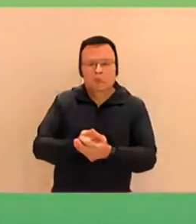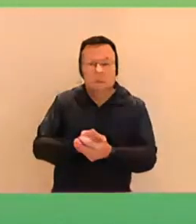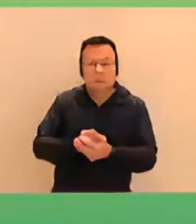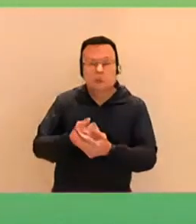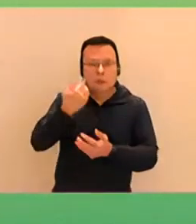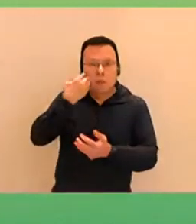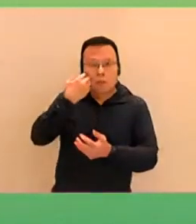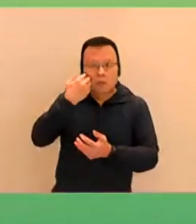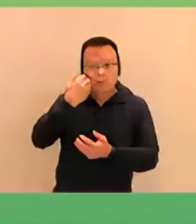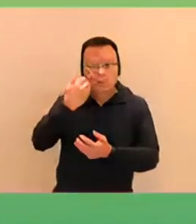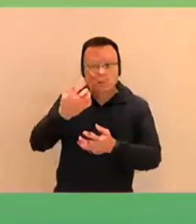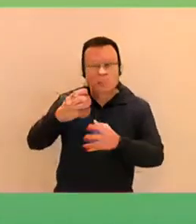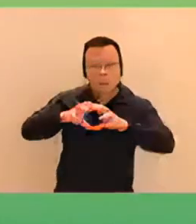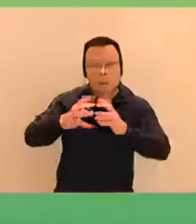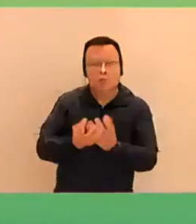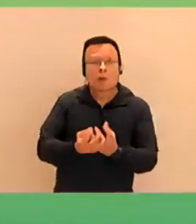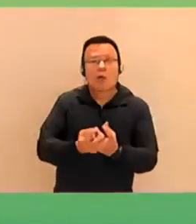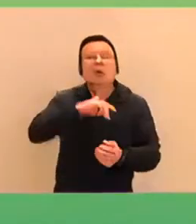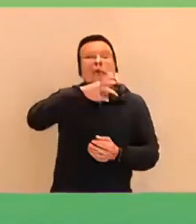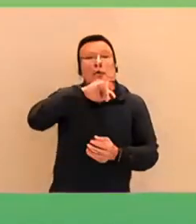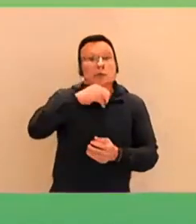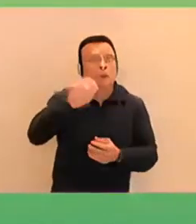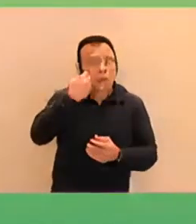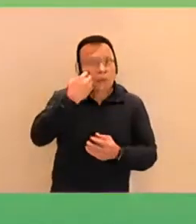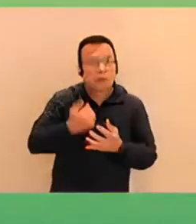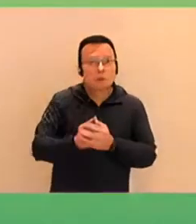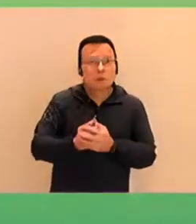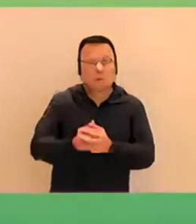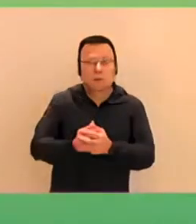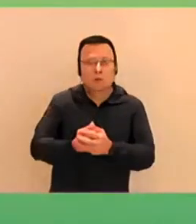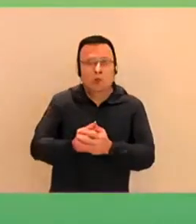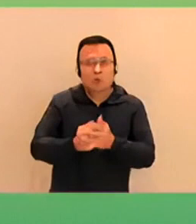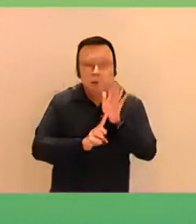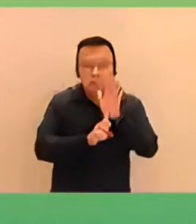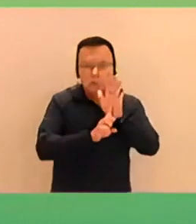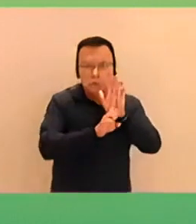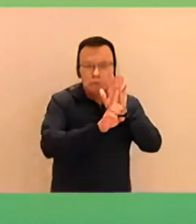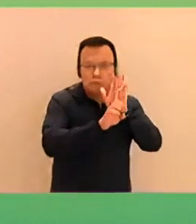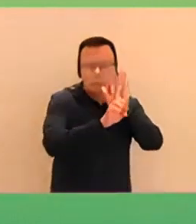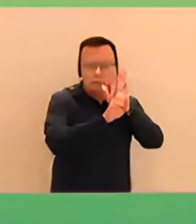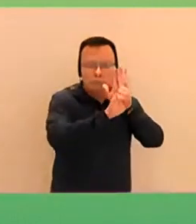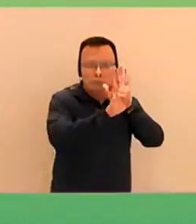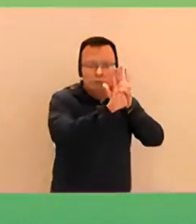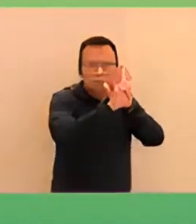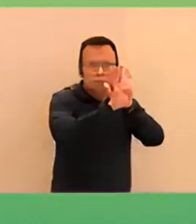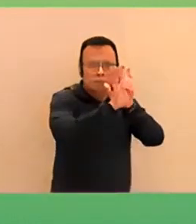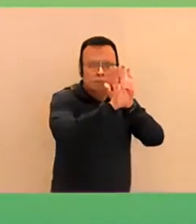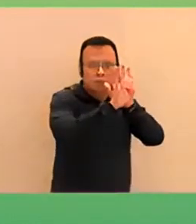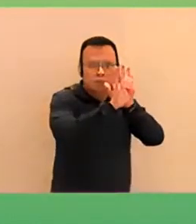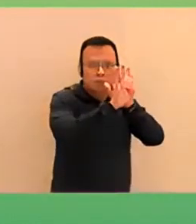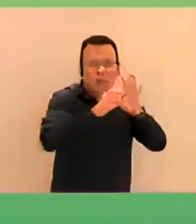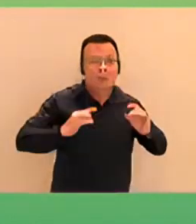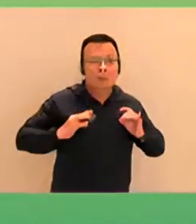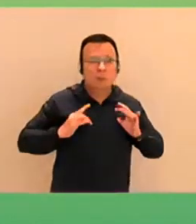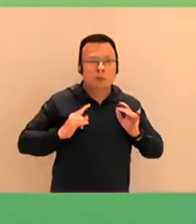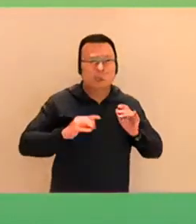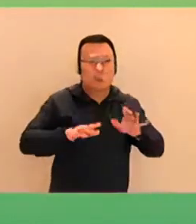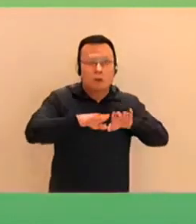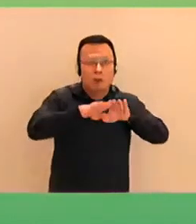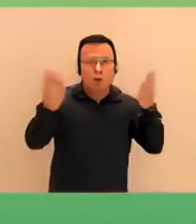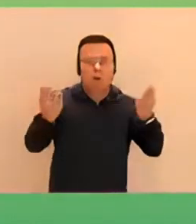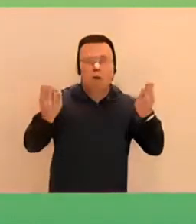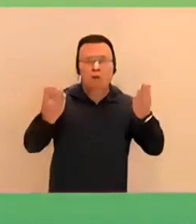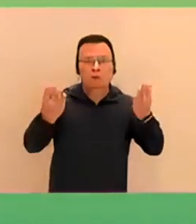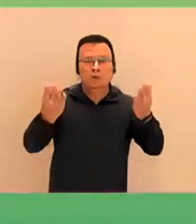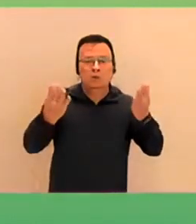box. So I told them that in Asia Pacific, like in China, Hong